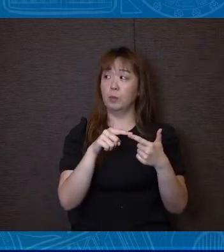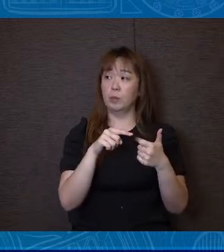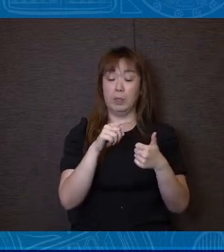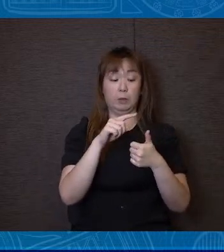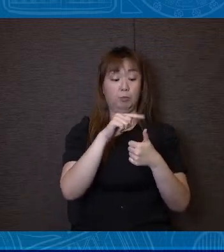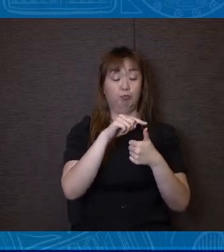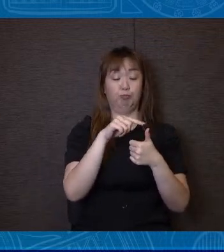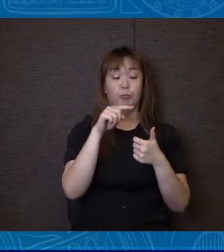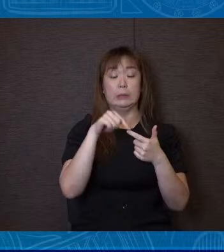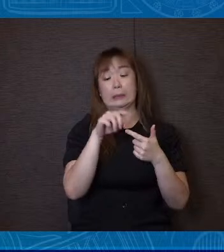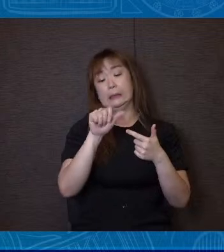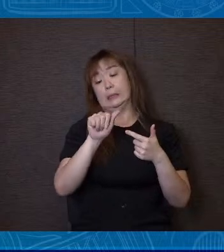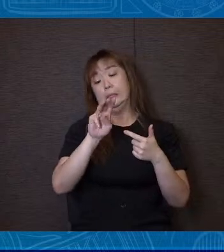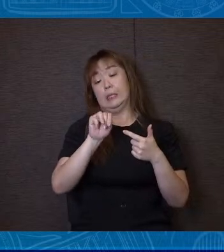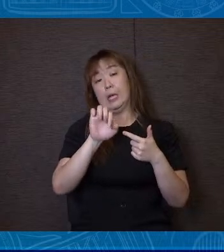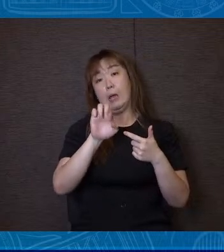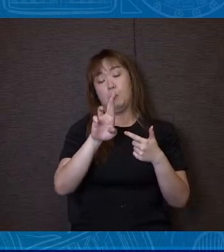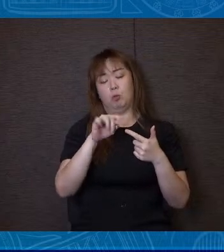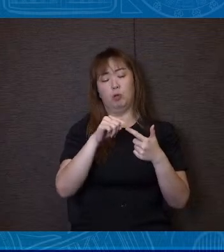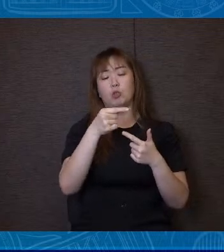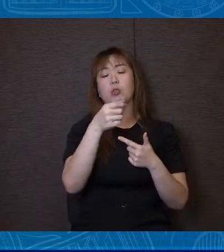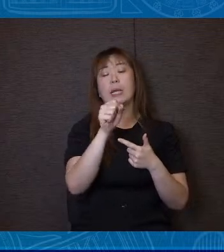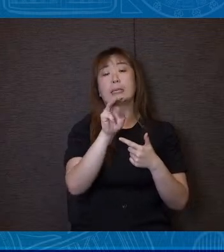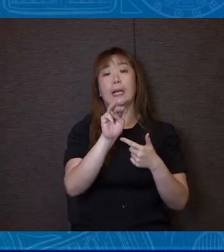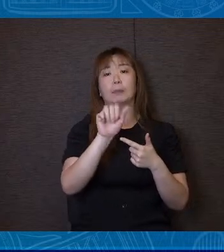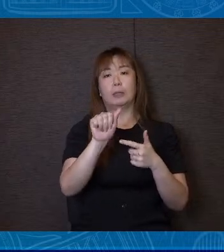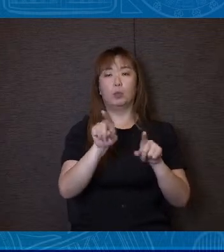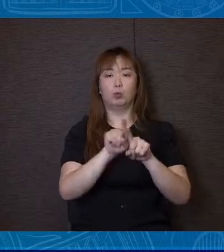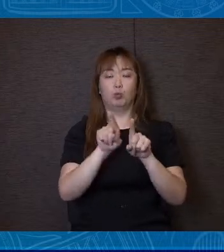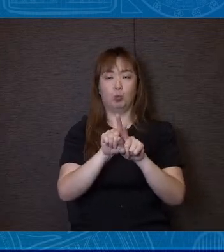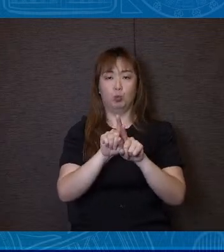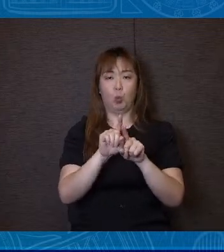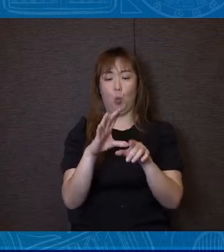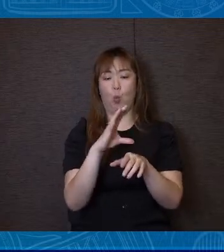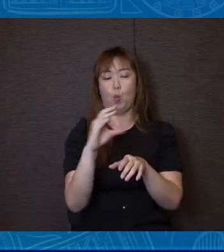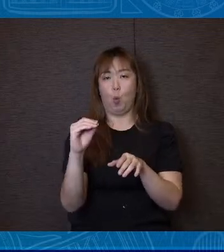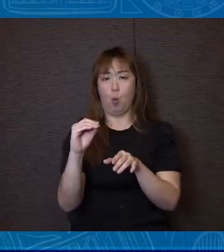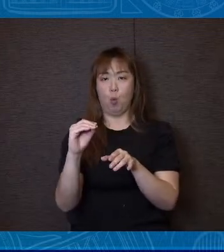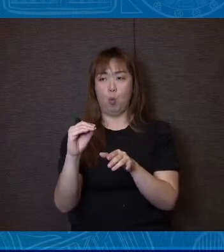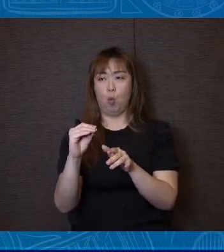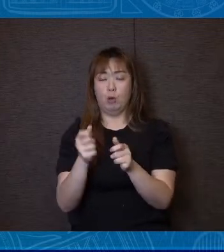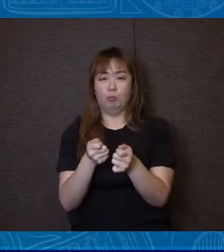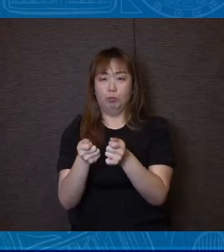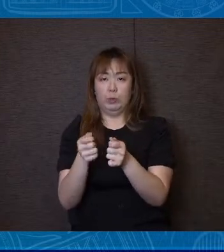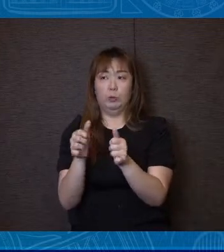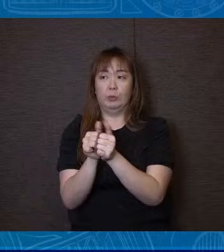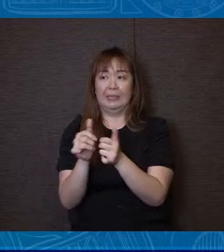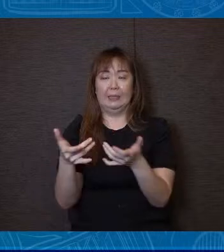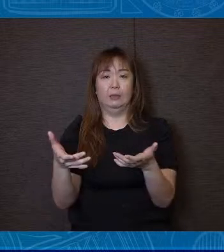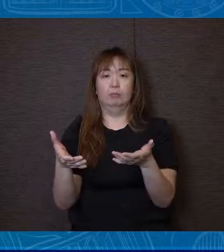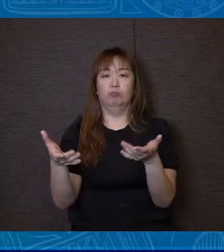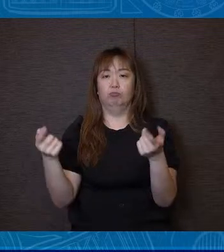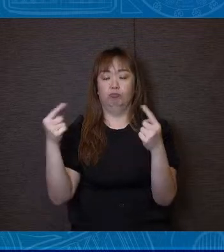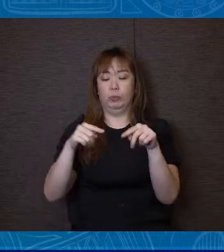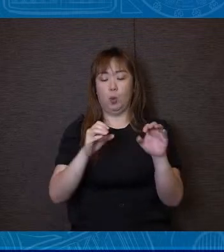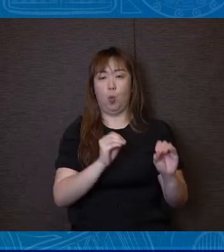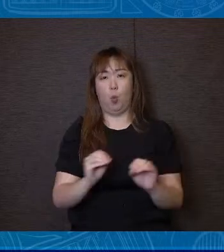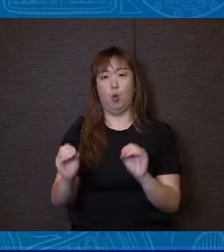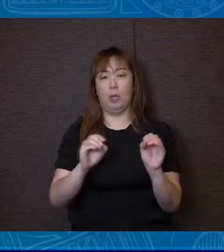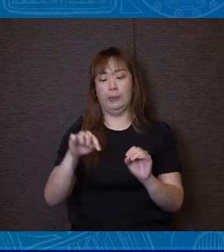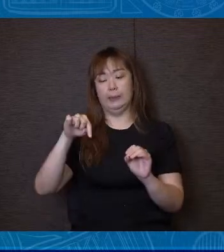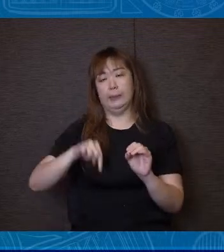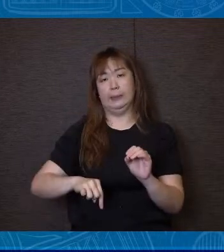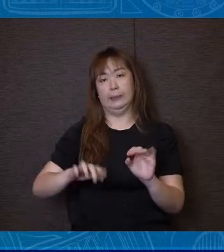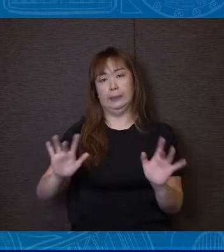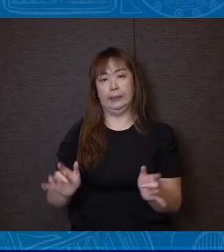Amir mentioned, GSMA is also co-hosting this event with us. Welcome. I would